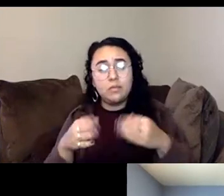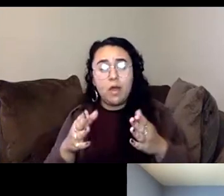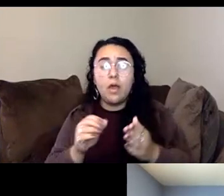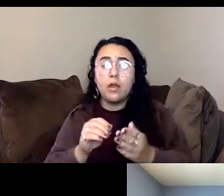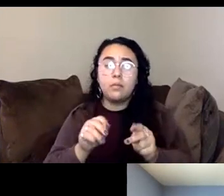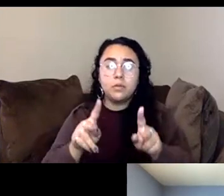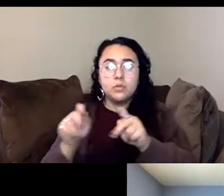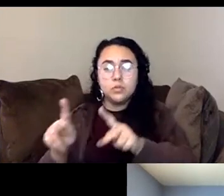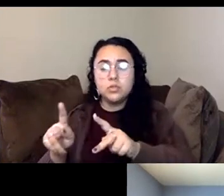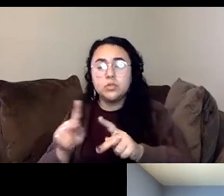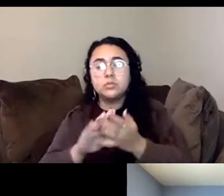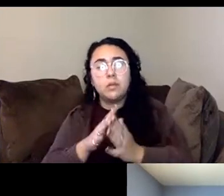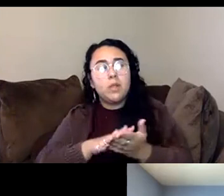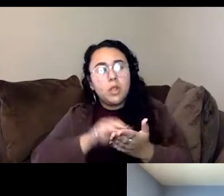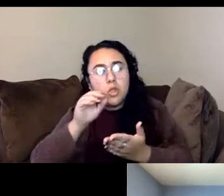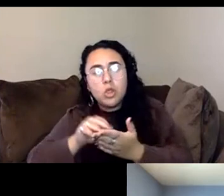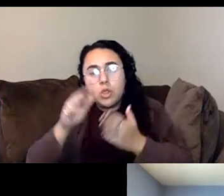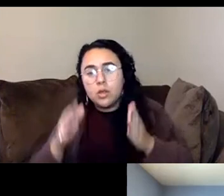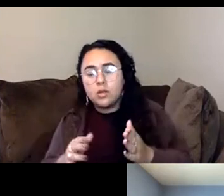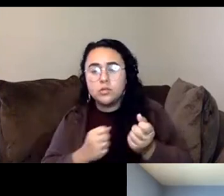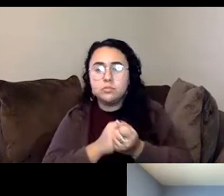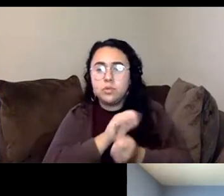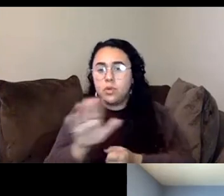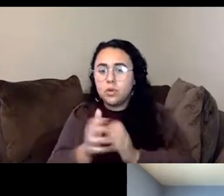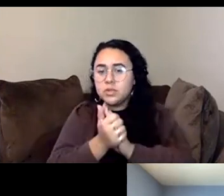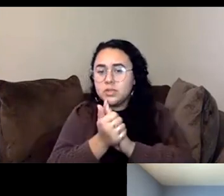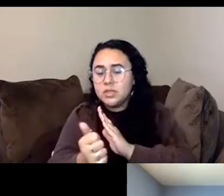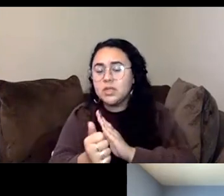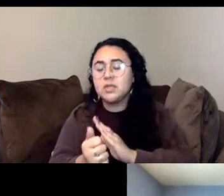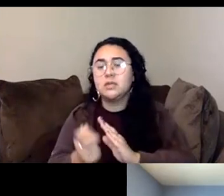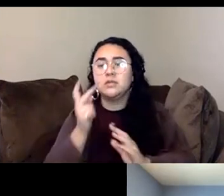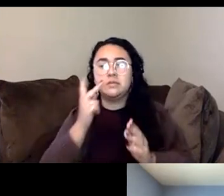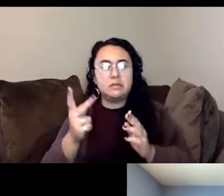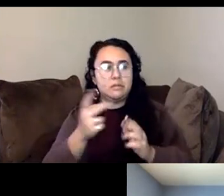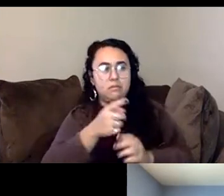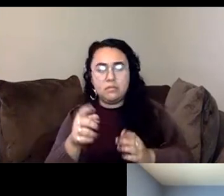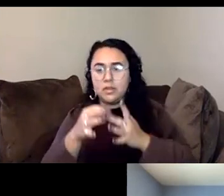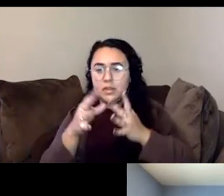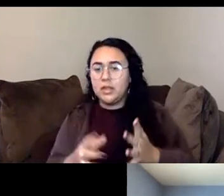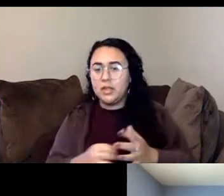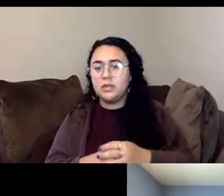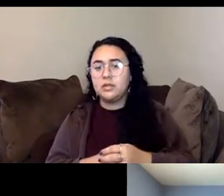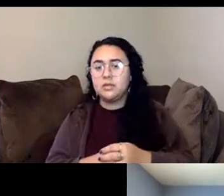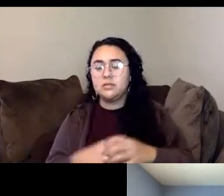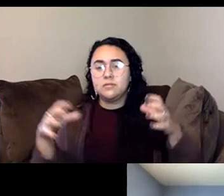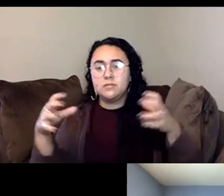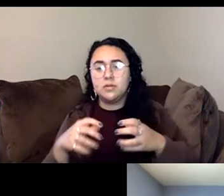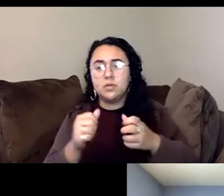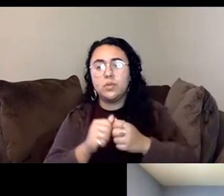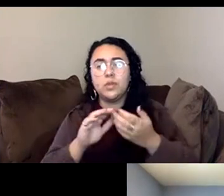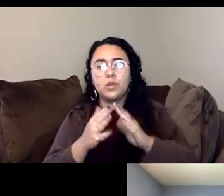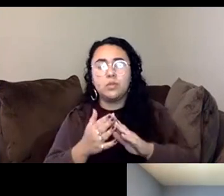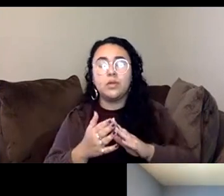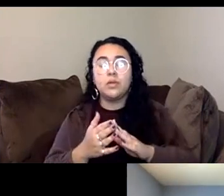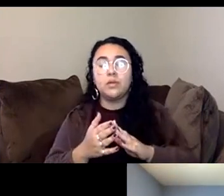to bring your skills to support some of the leaders that you've seen today, to be in community. So being a partner is a bit of a choose